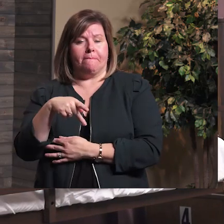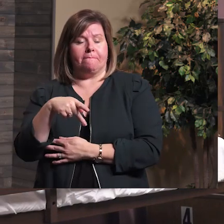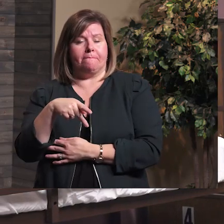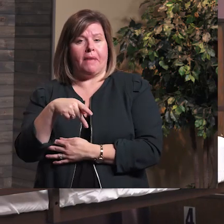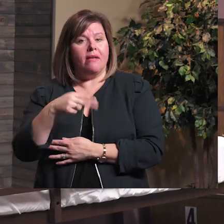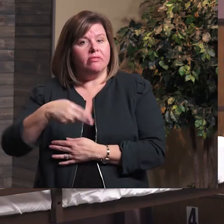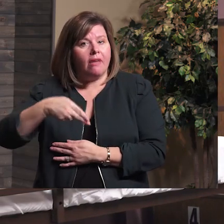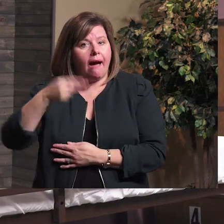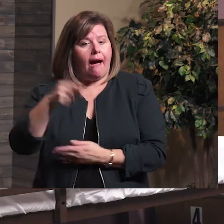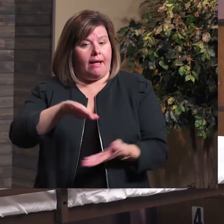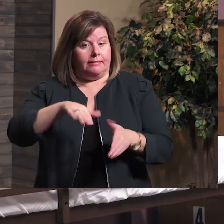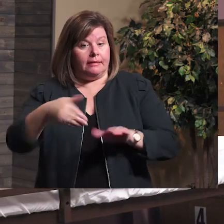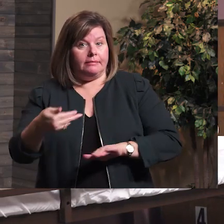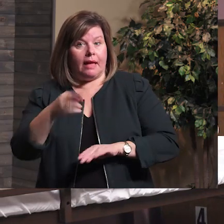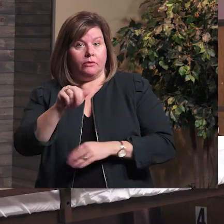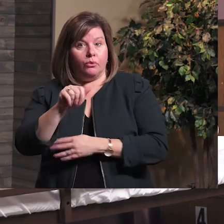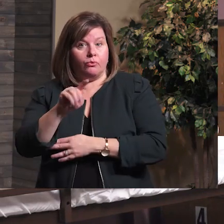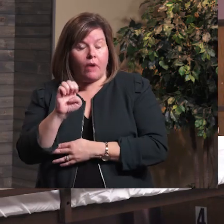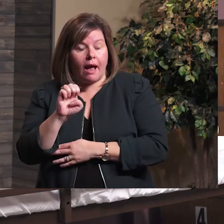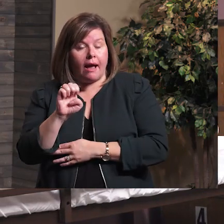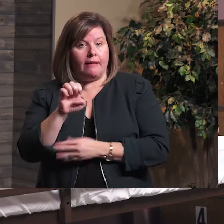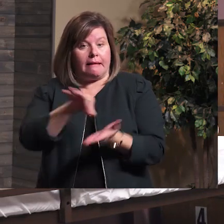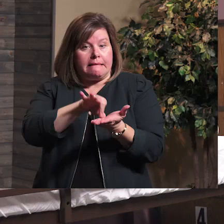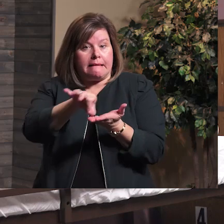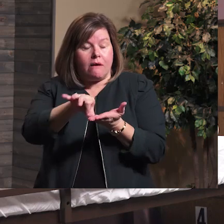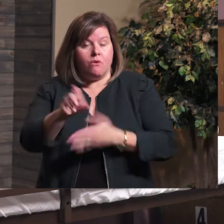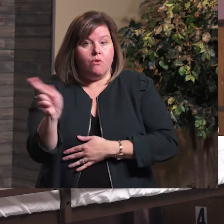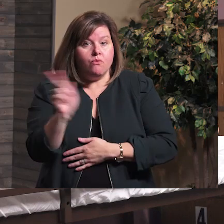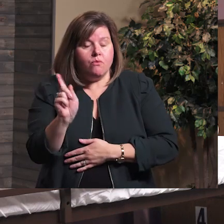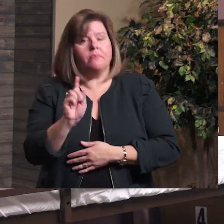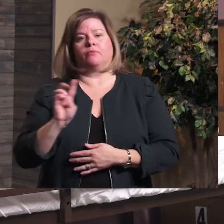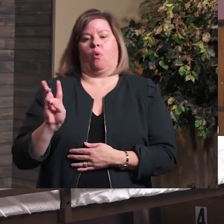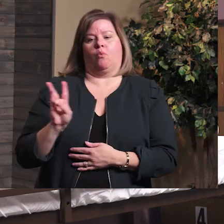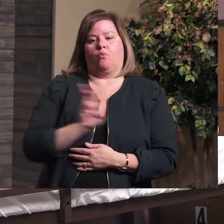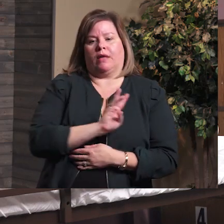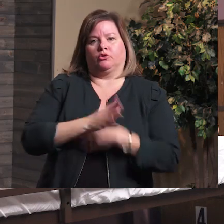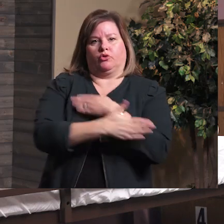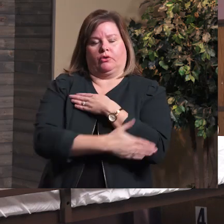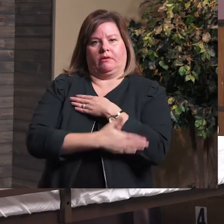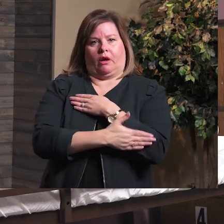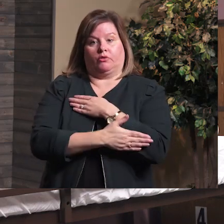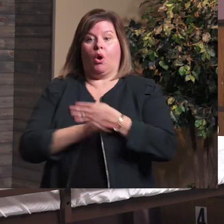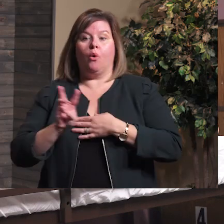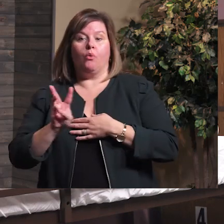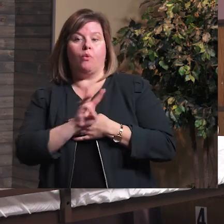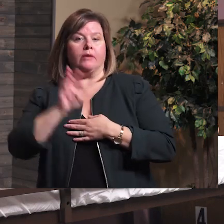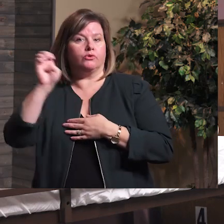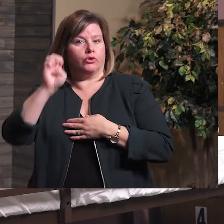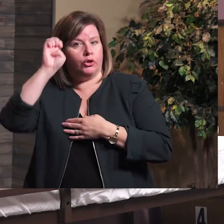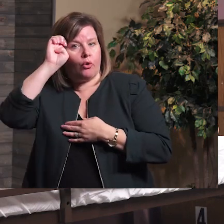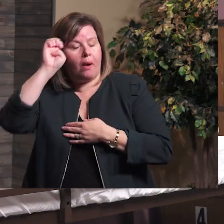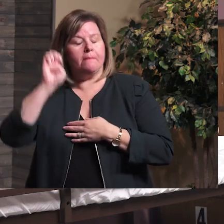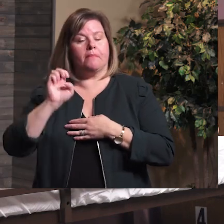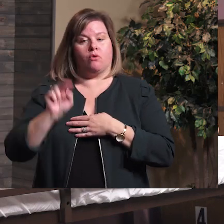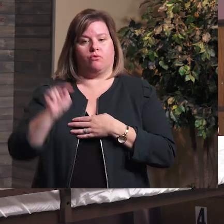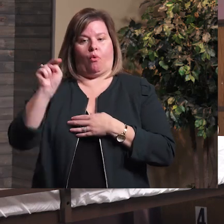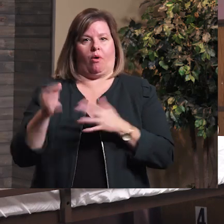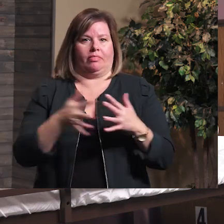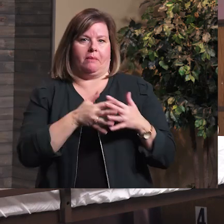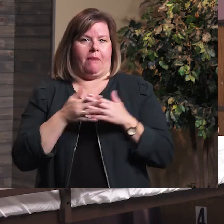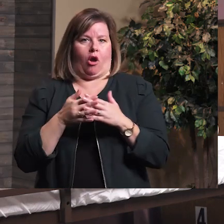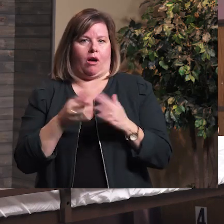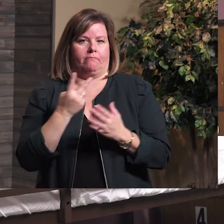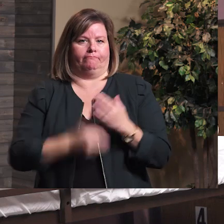death rates and the highest case counts appear to be in Western countries, Western Europe and North